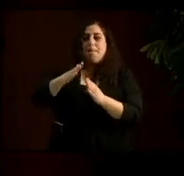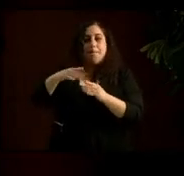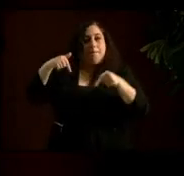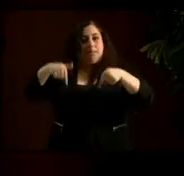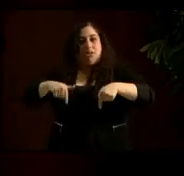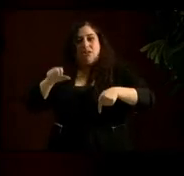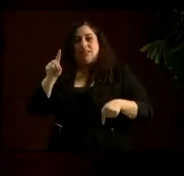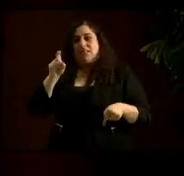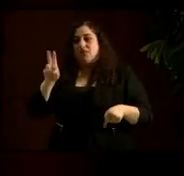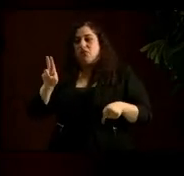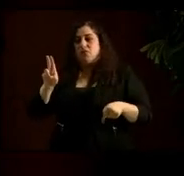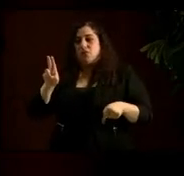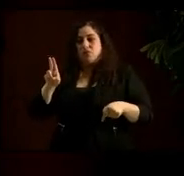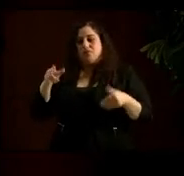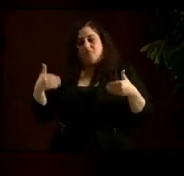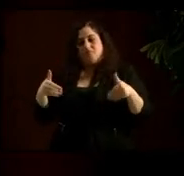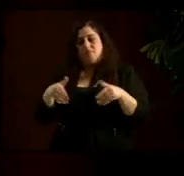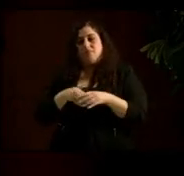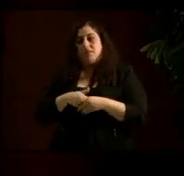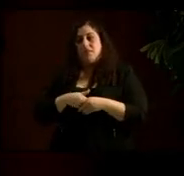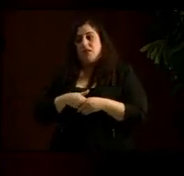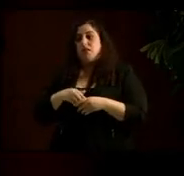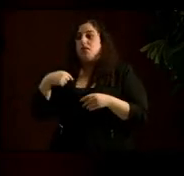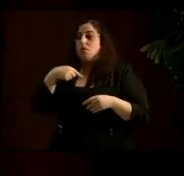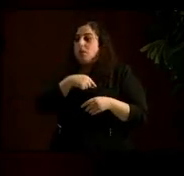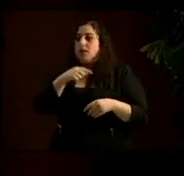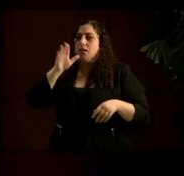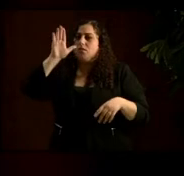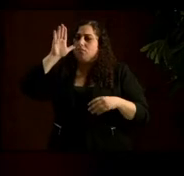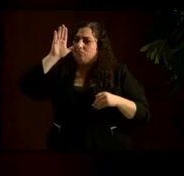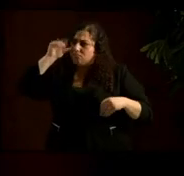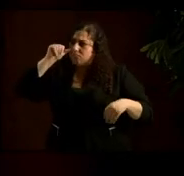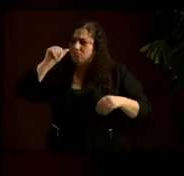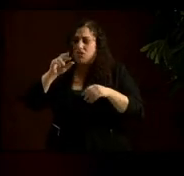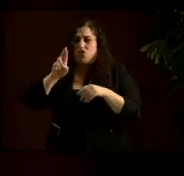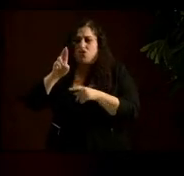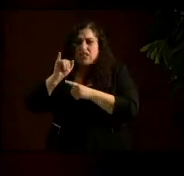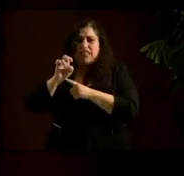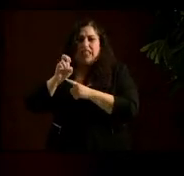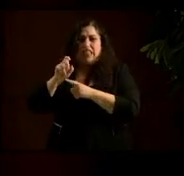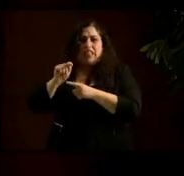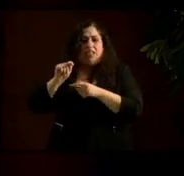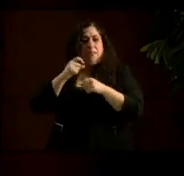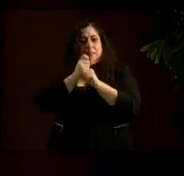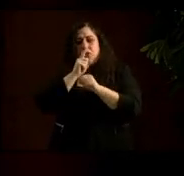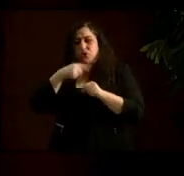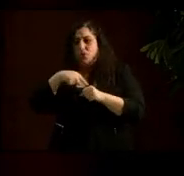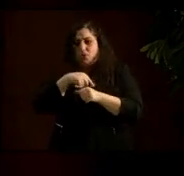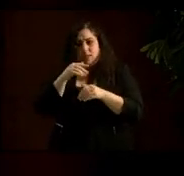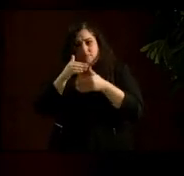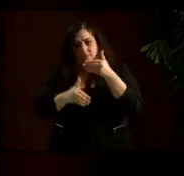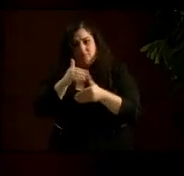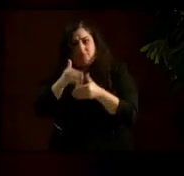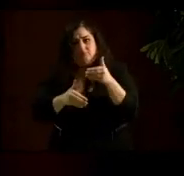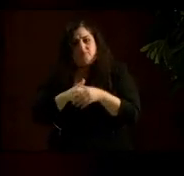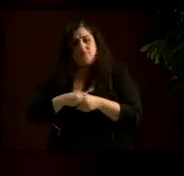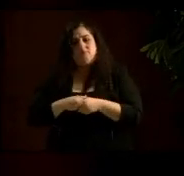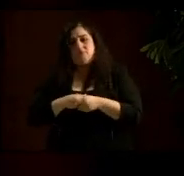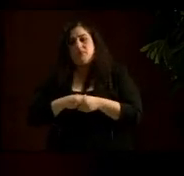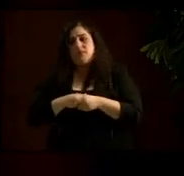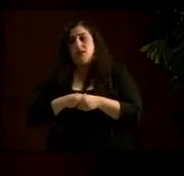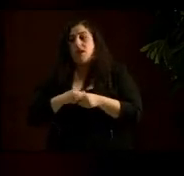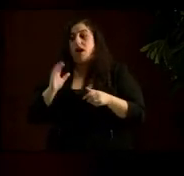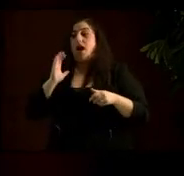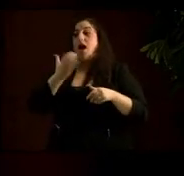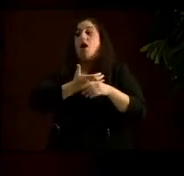Being resilient enough to flourish no matter how we are challenged. expanding our global impact through a common mission